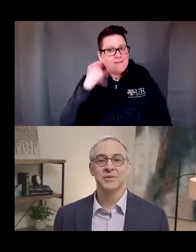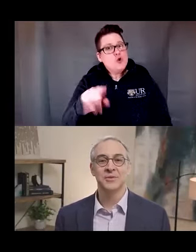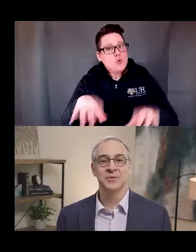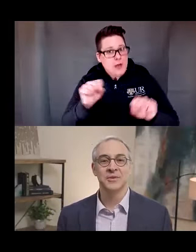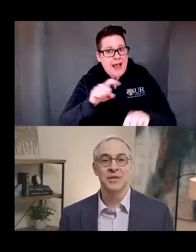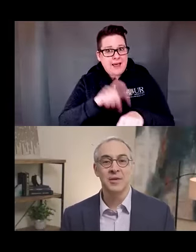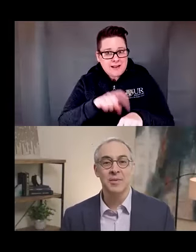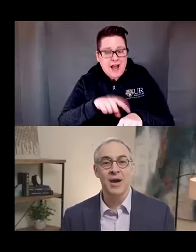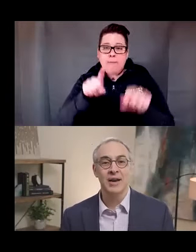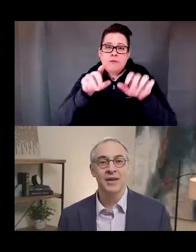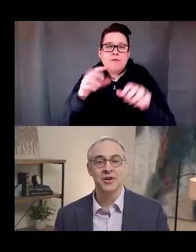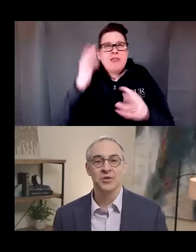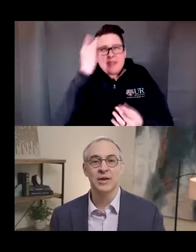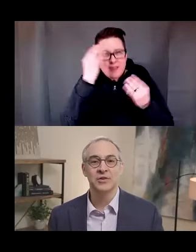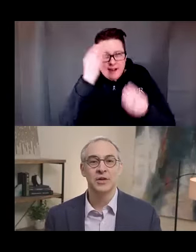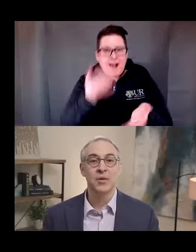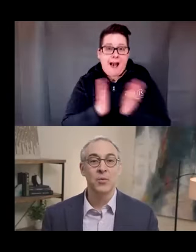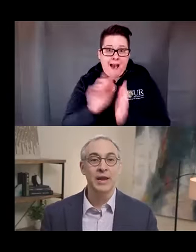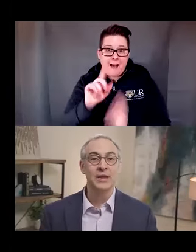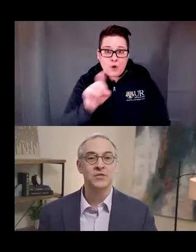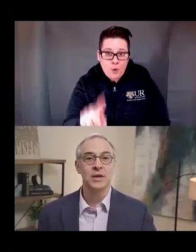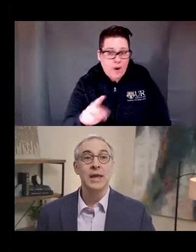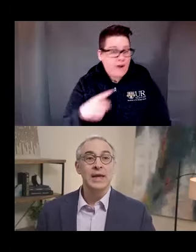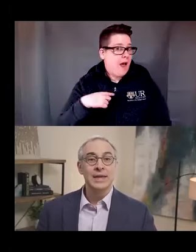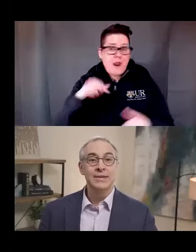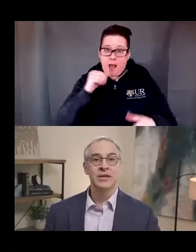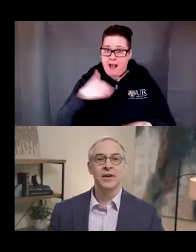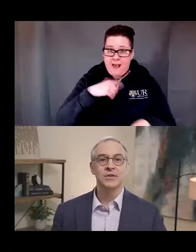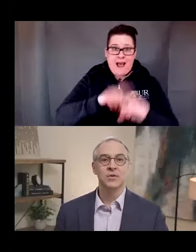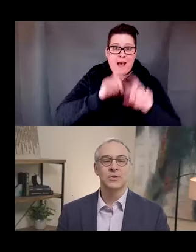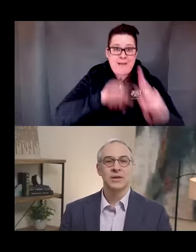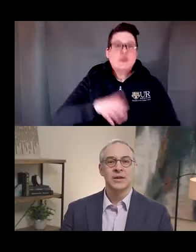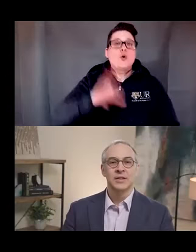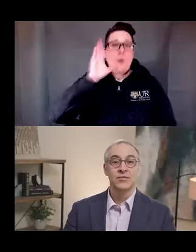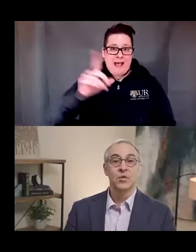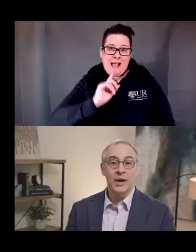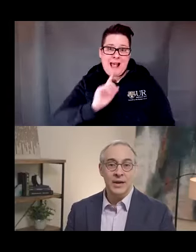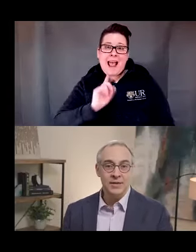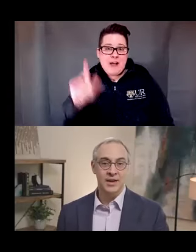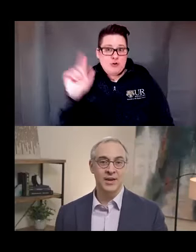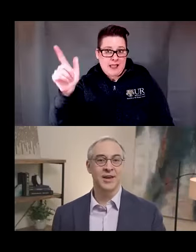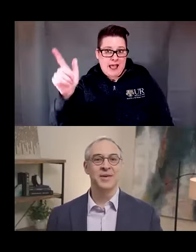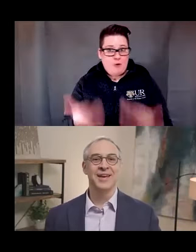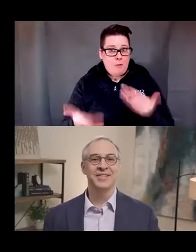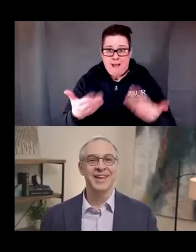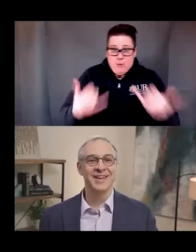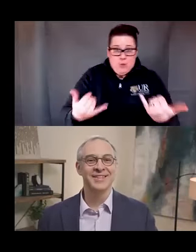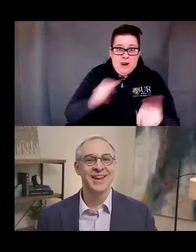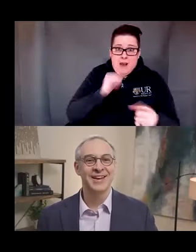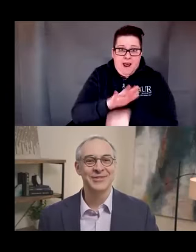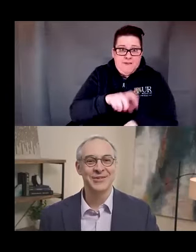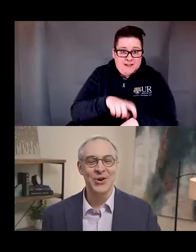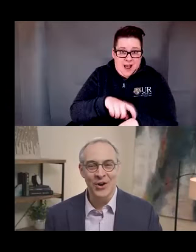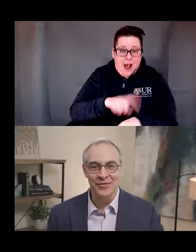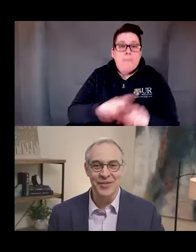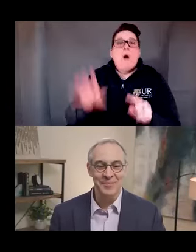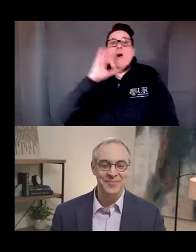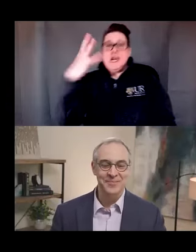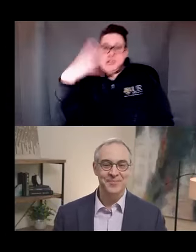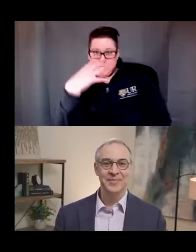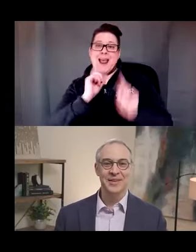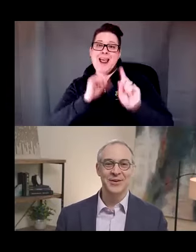time to think about and ask a question, I will answer it, even if I don't leave quite enough time at the end to answer all